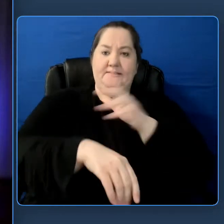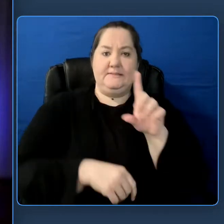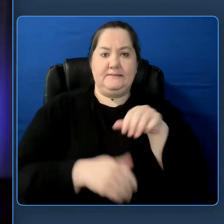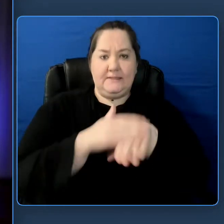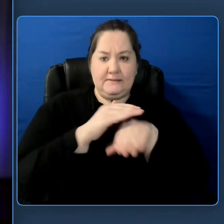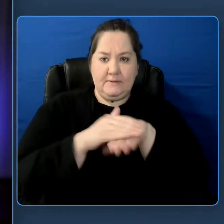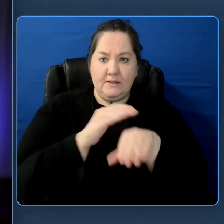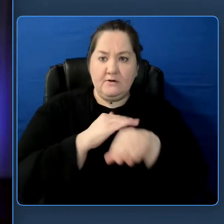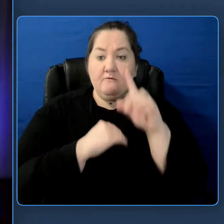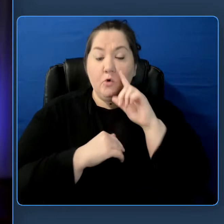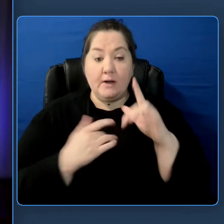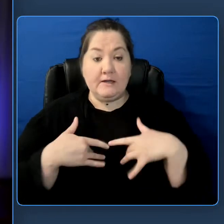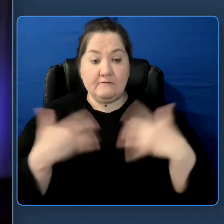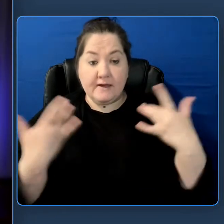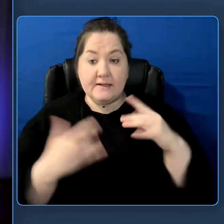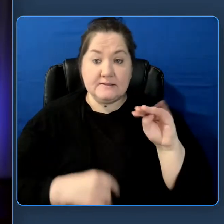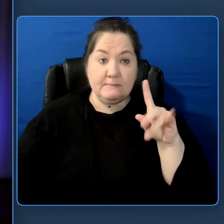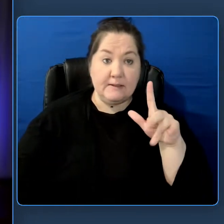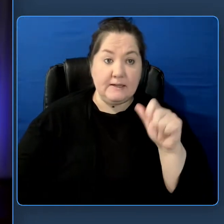and media?